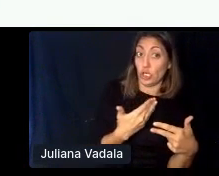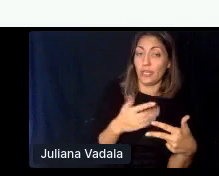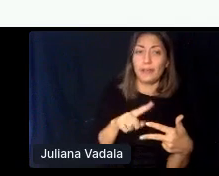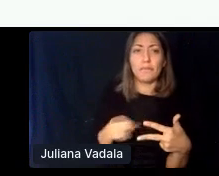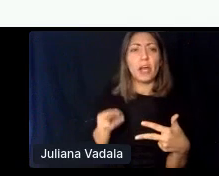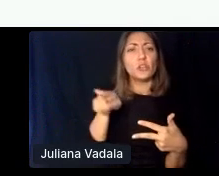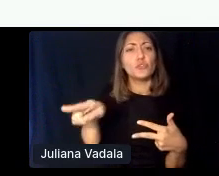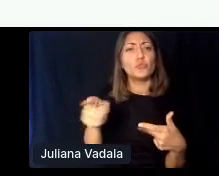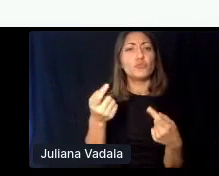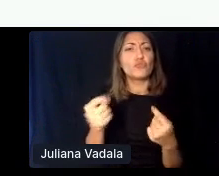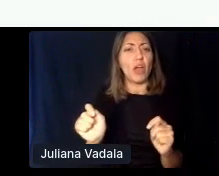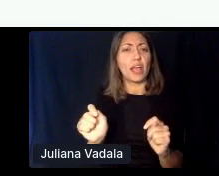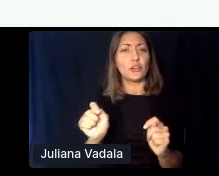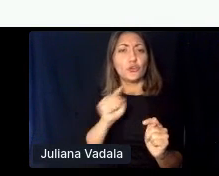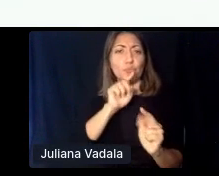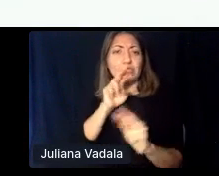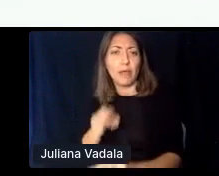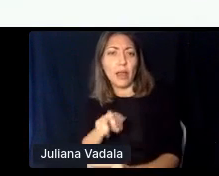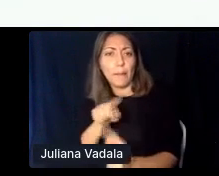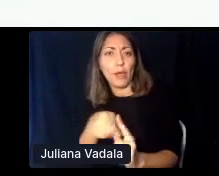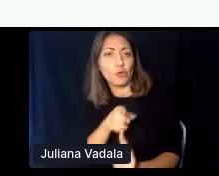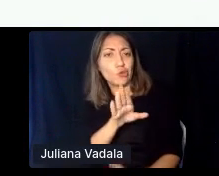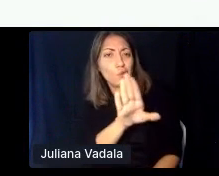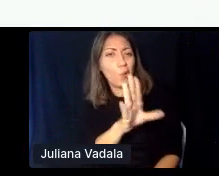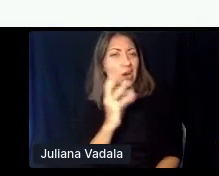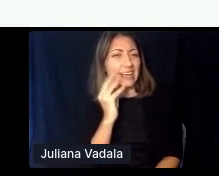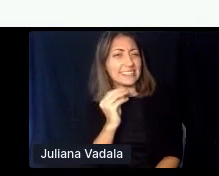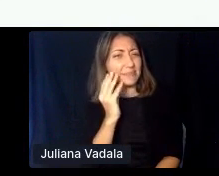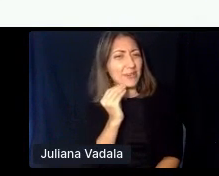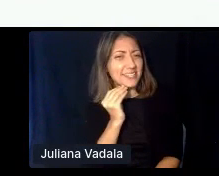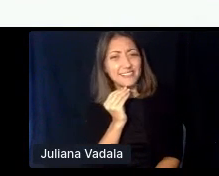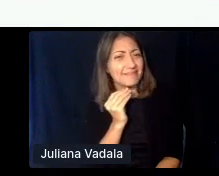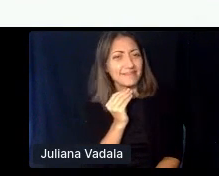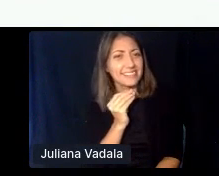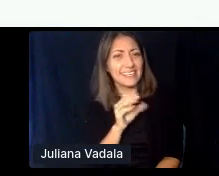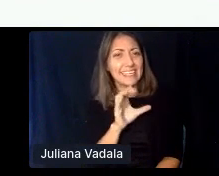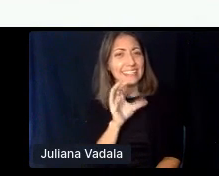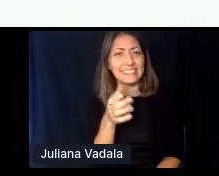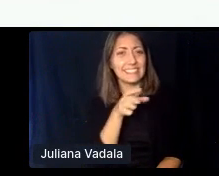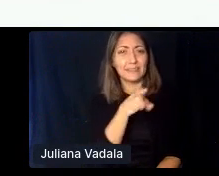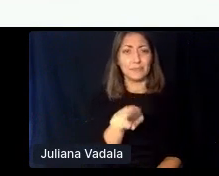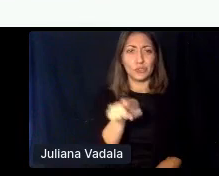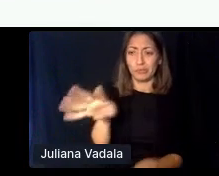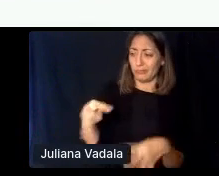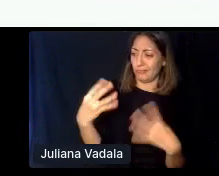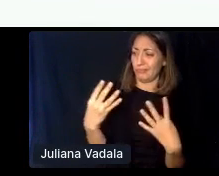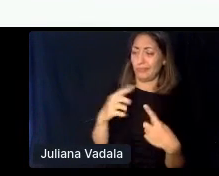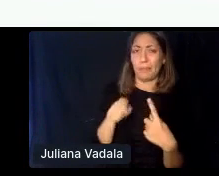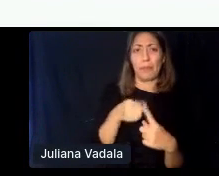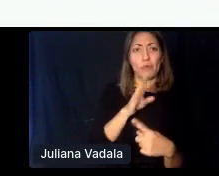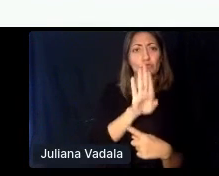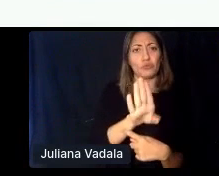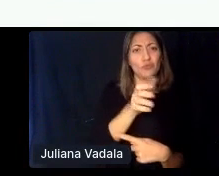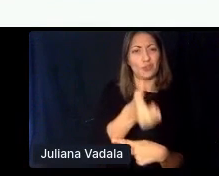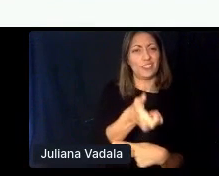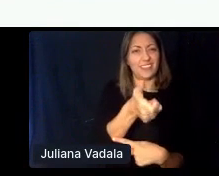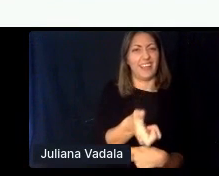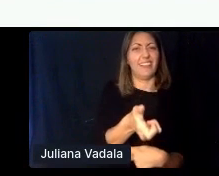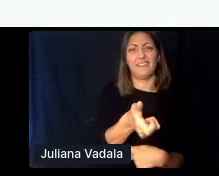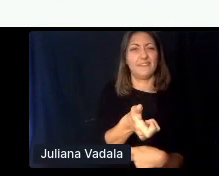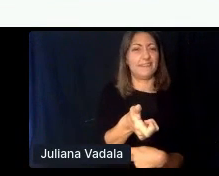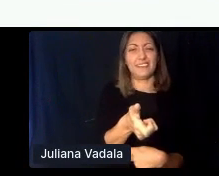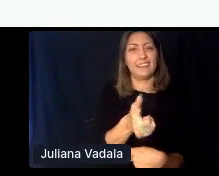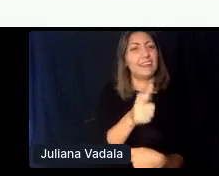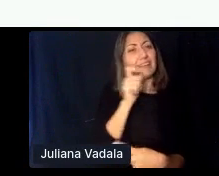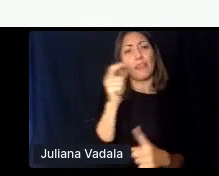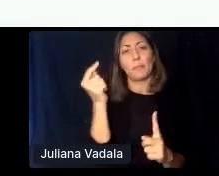more cathartic for you than actually the goal of contacting and helping this voter like we're trying to do to get out all the votes in November.